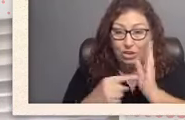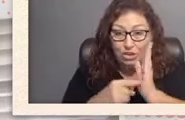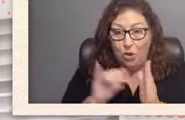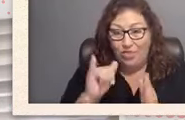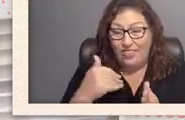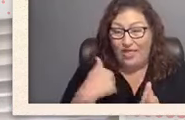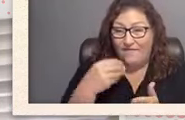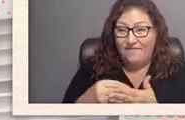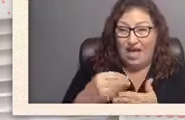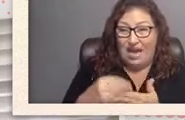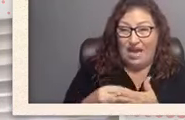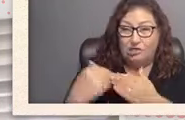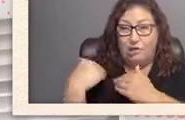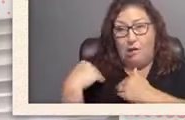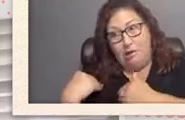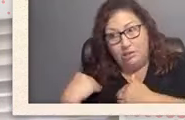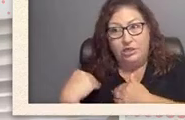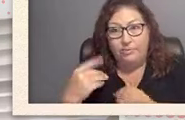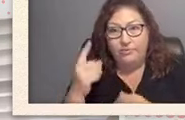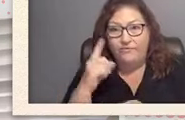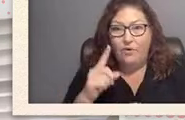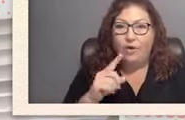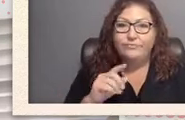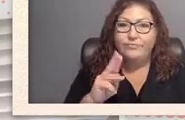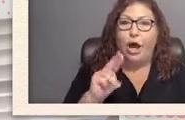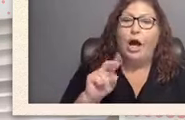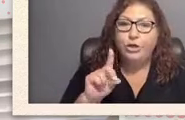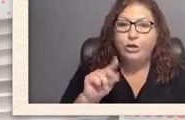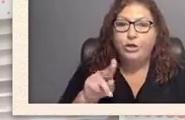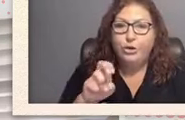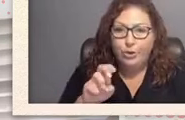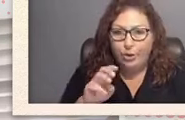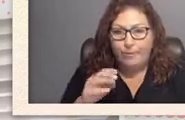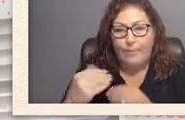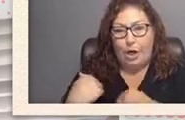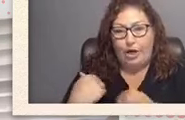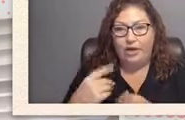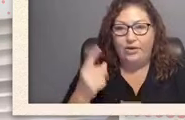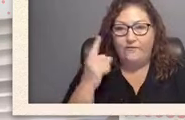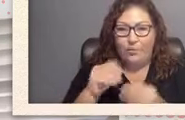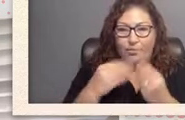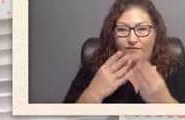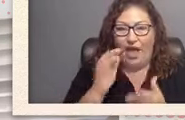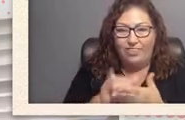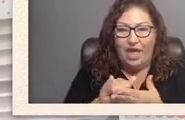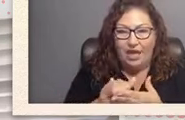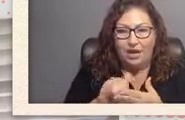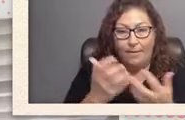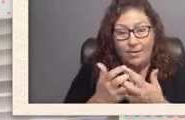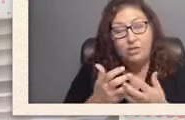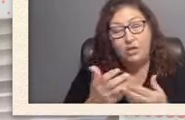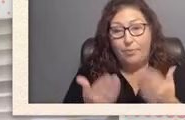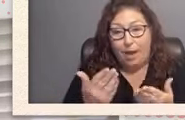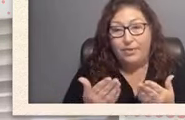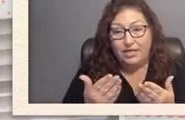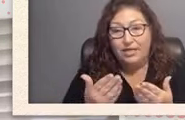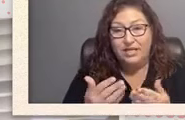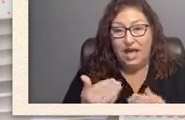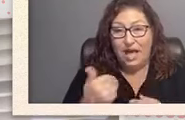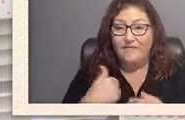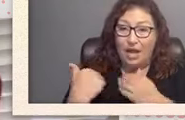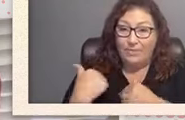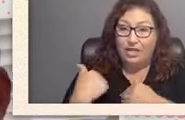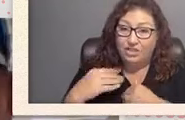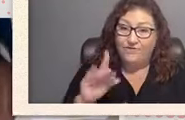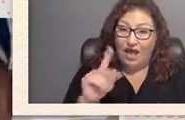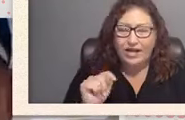hardship or some undue burden to provide the accommodation, then it probably does have an obligation to find out, like, why